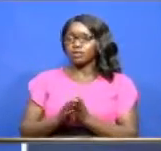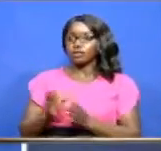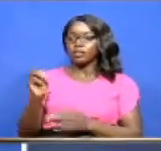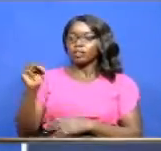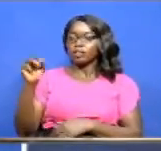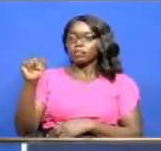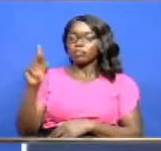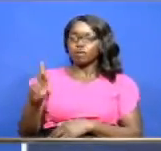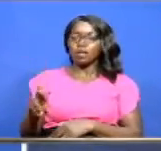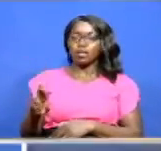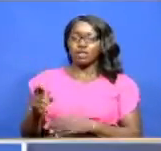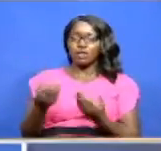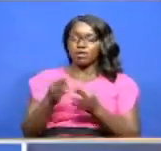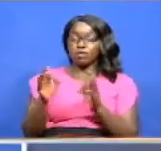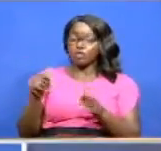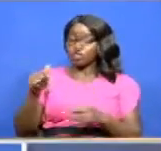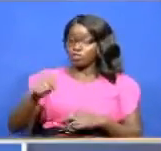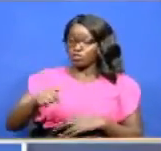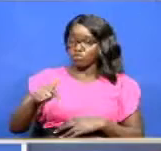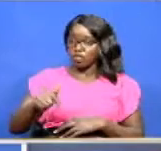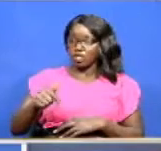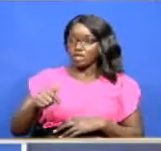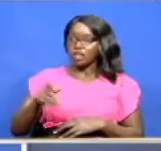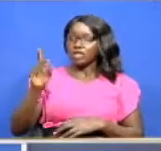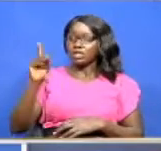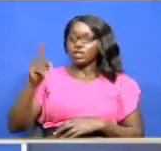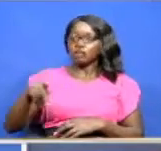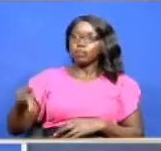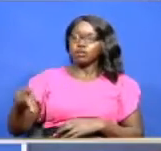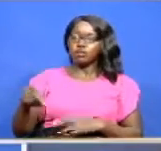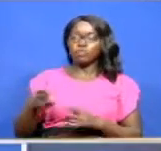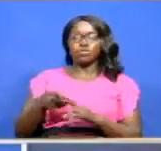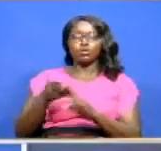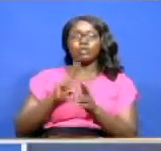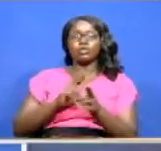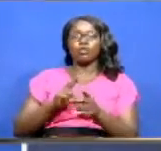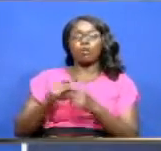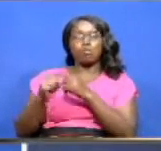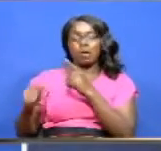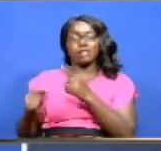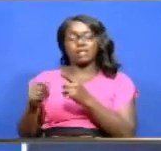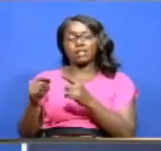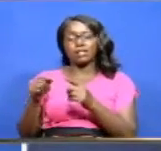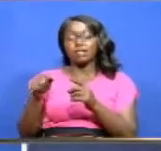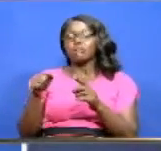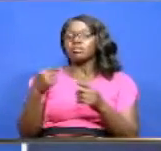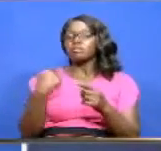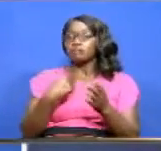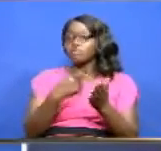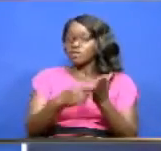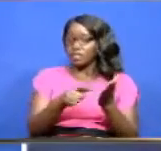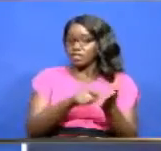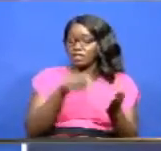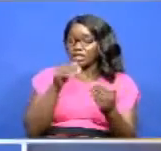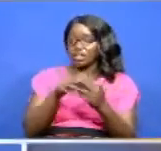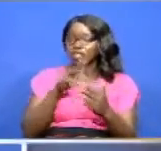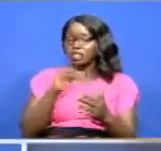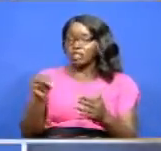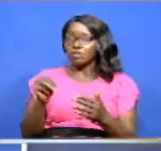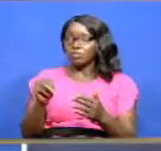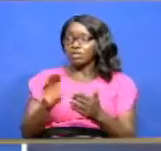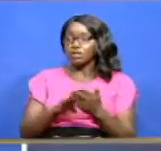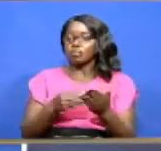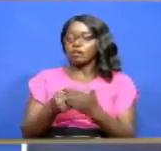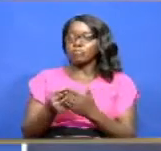a freeman after the DPP applied to withdraw murder charges against him. In applying to withdraw the charges and seek for an